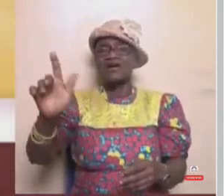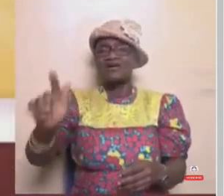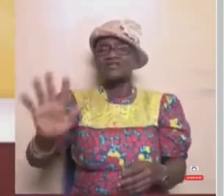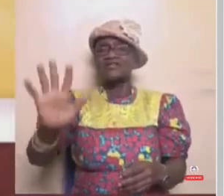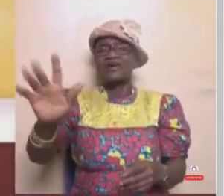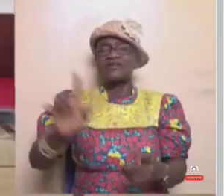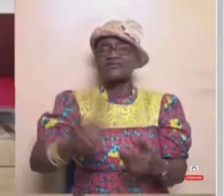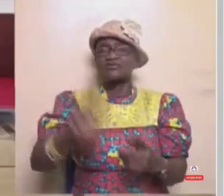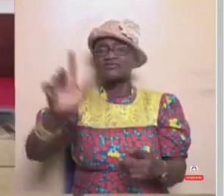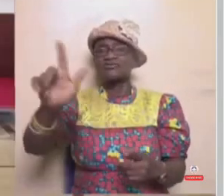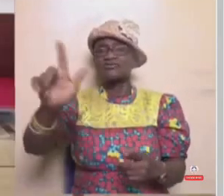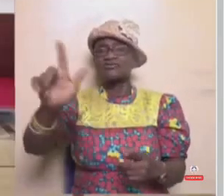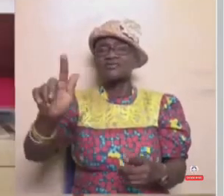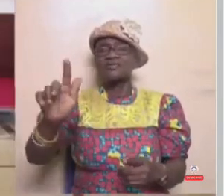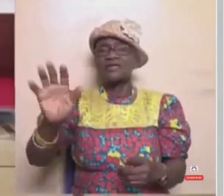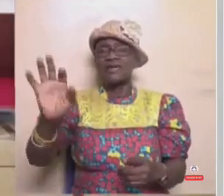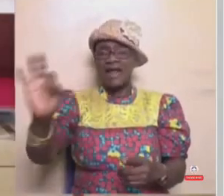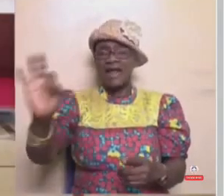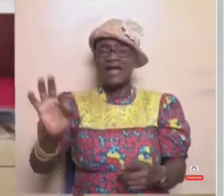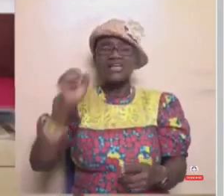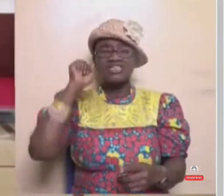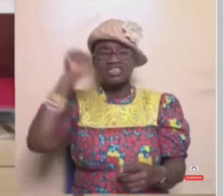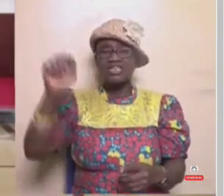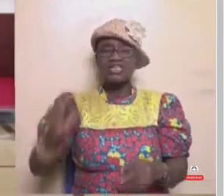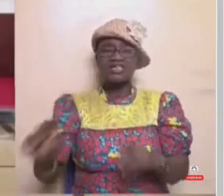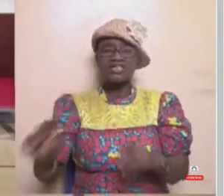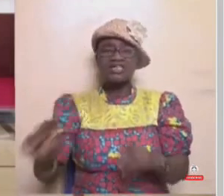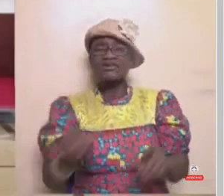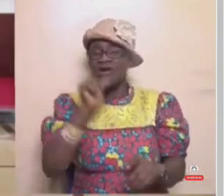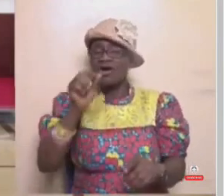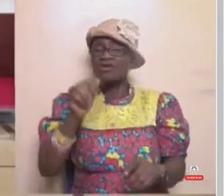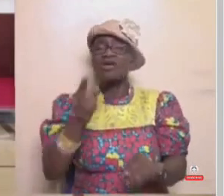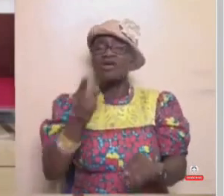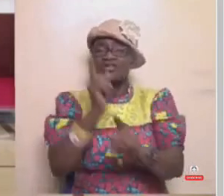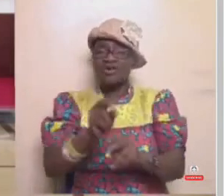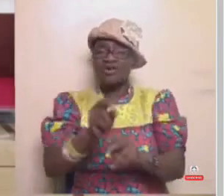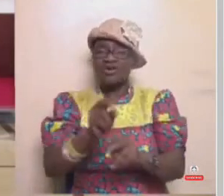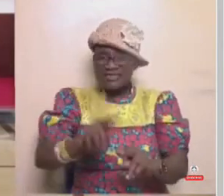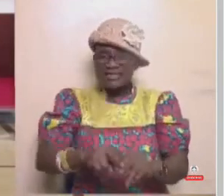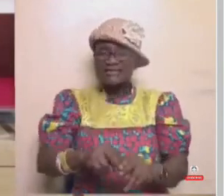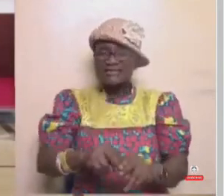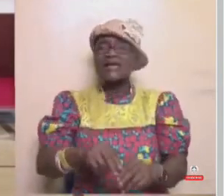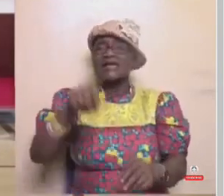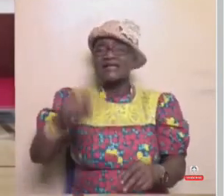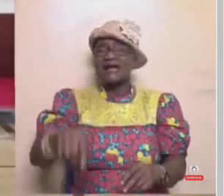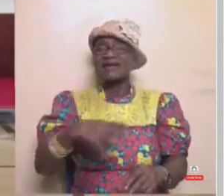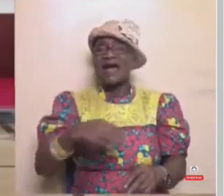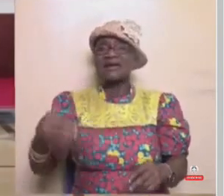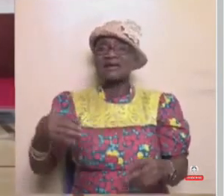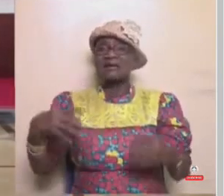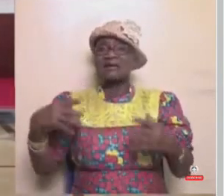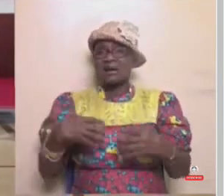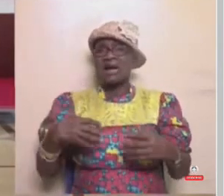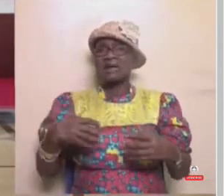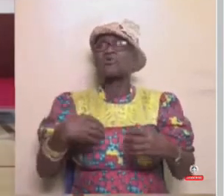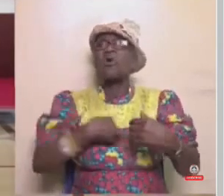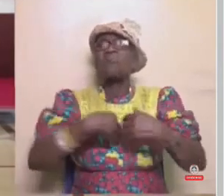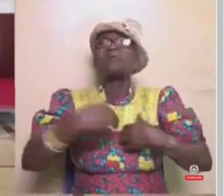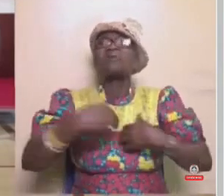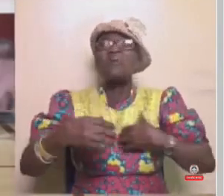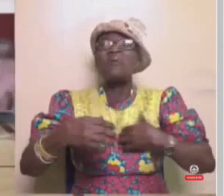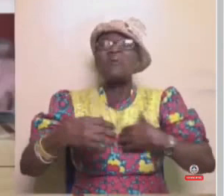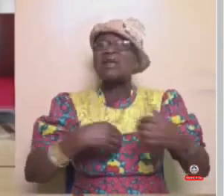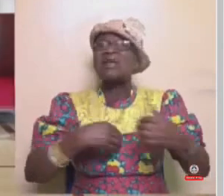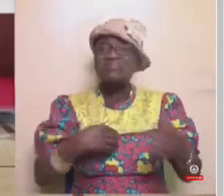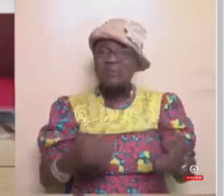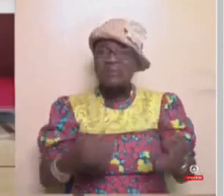to 29, she did not just sit down and be lamenting and be complaining. "I've gone to many physicians, I spent all